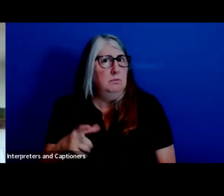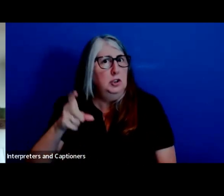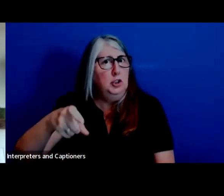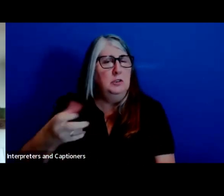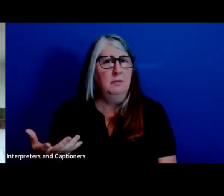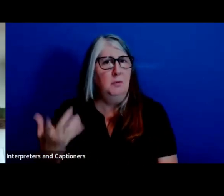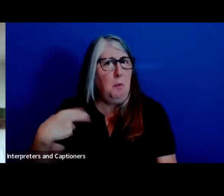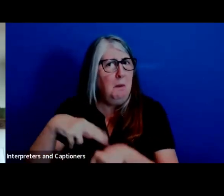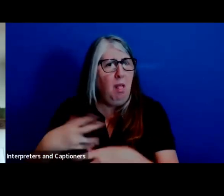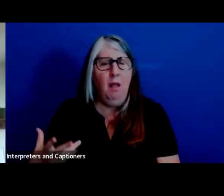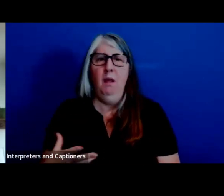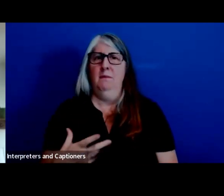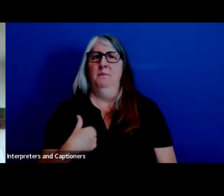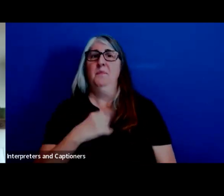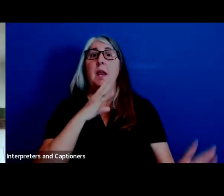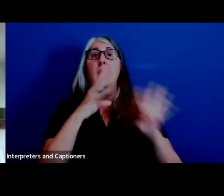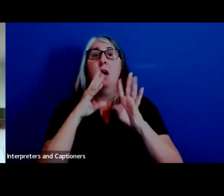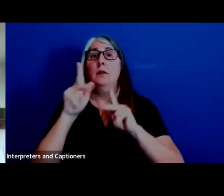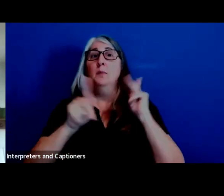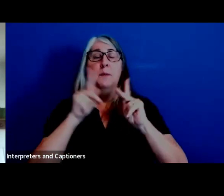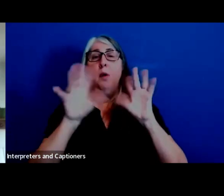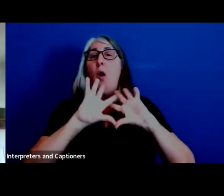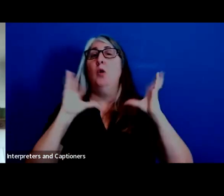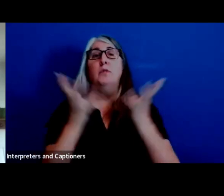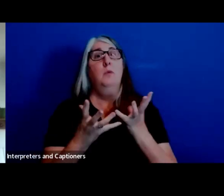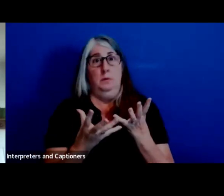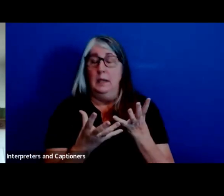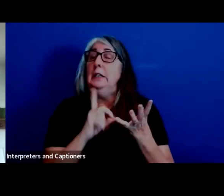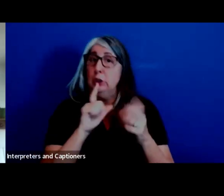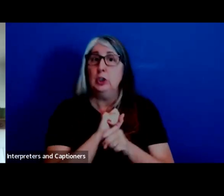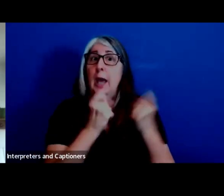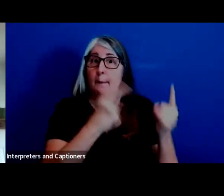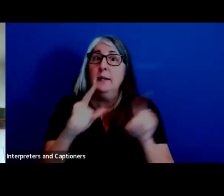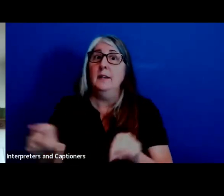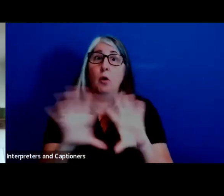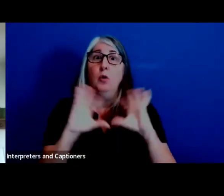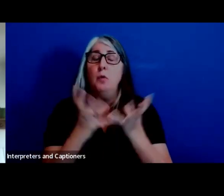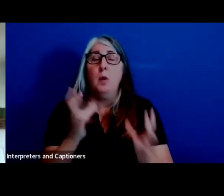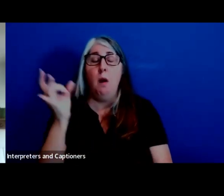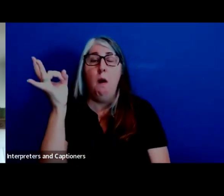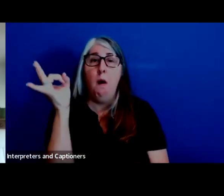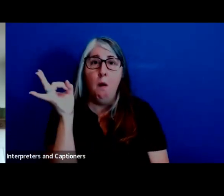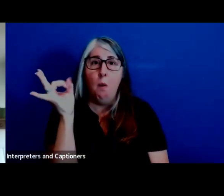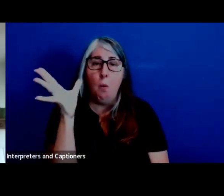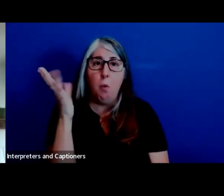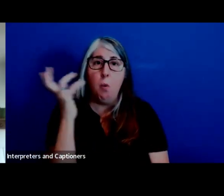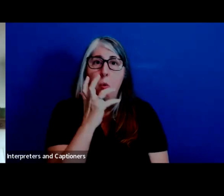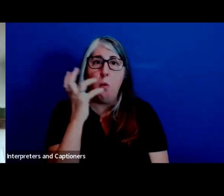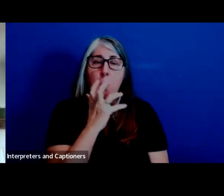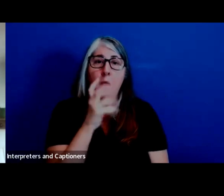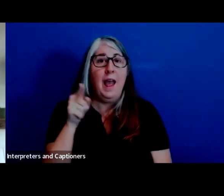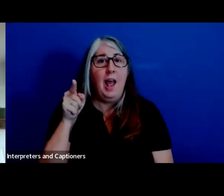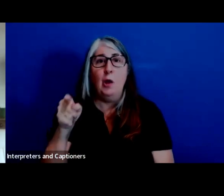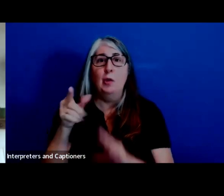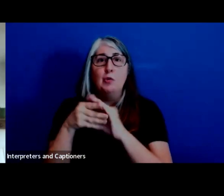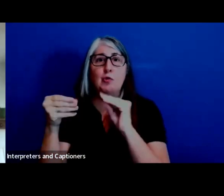world, and this is happening all over the world. And it is just incredible how similar the stories